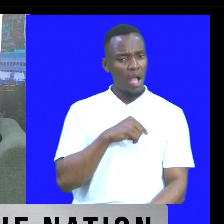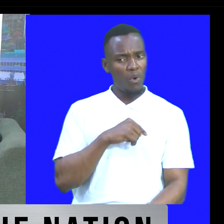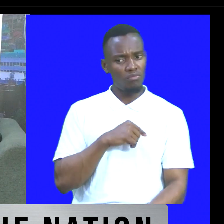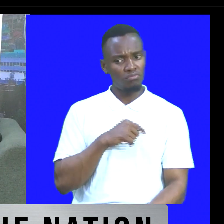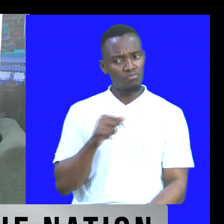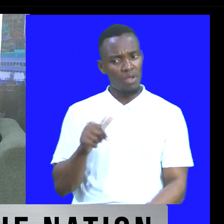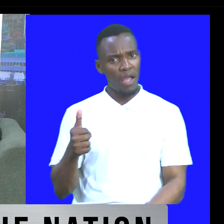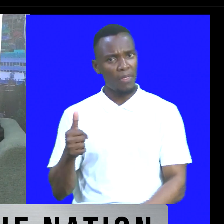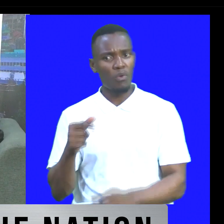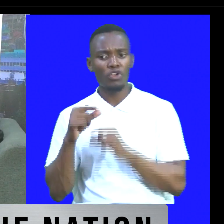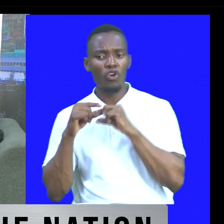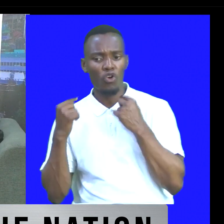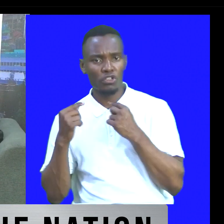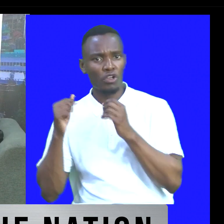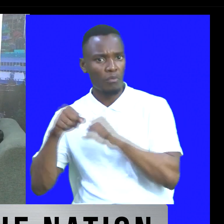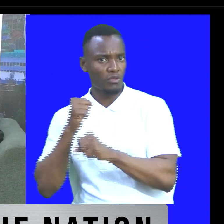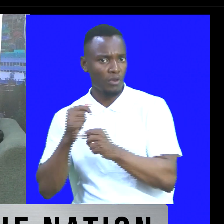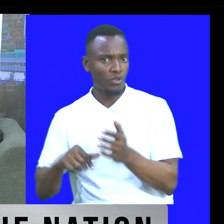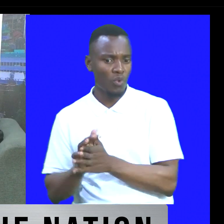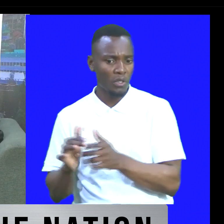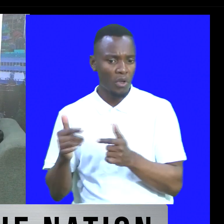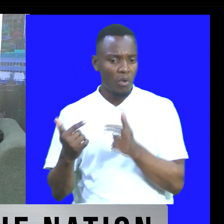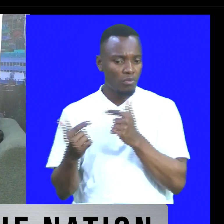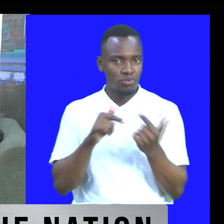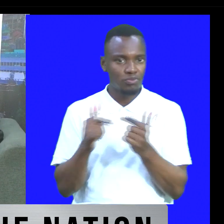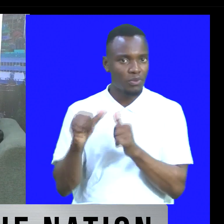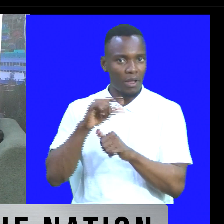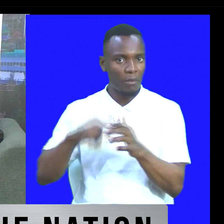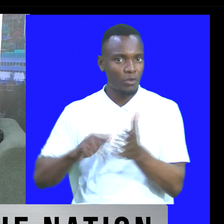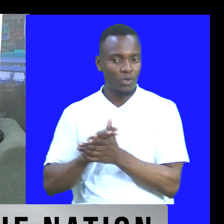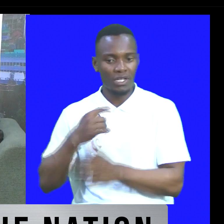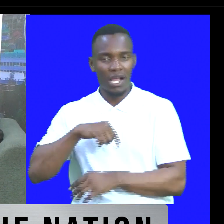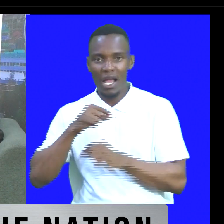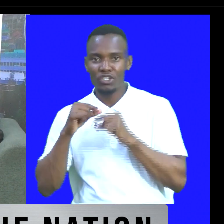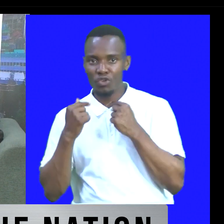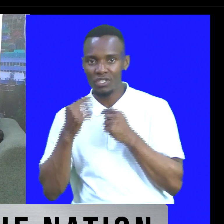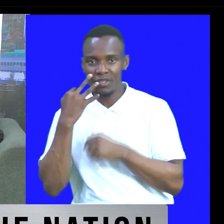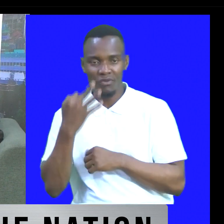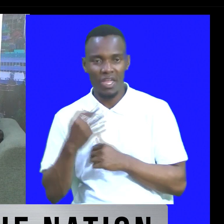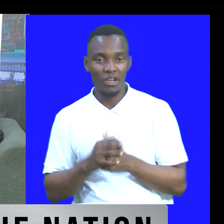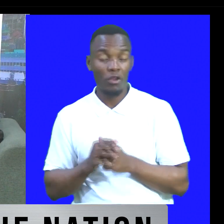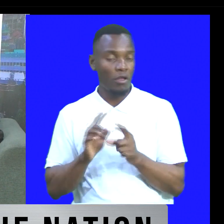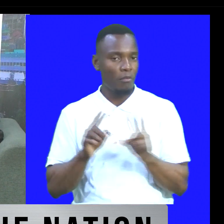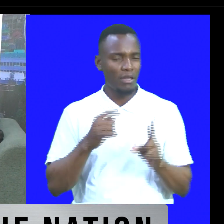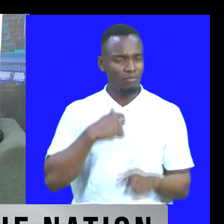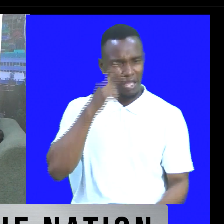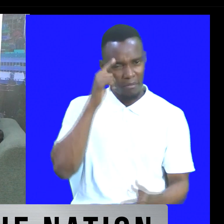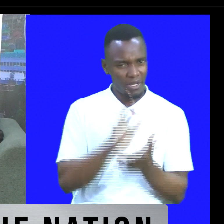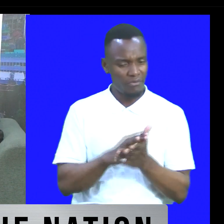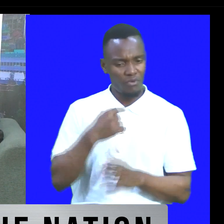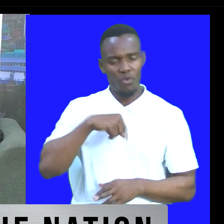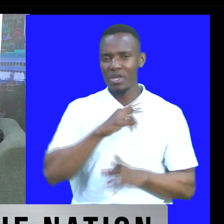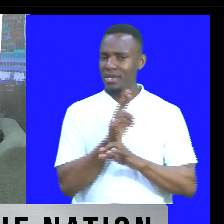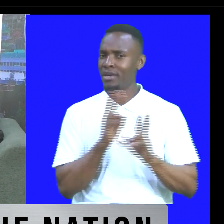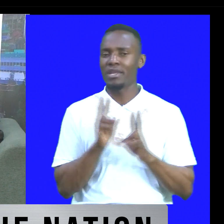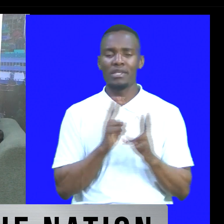argue against us hosting the final for that reason, Which but- is a disadvantage. Yeah, if but they I do. think Yes. we are good to go and make